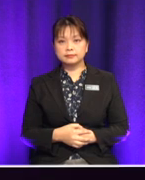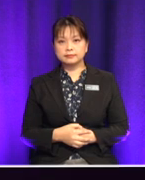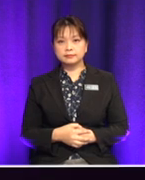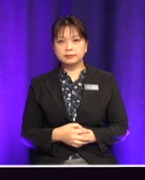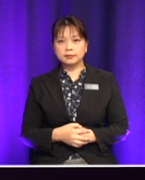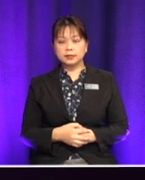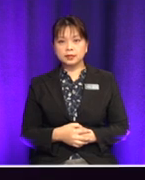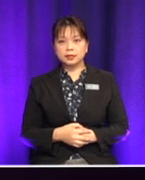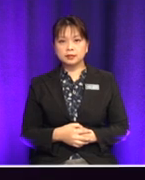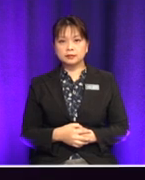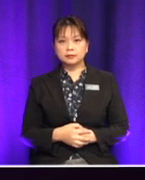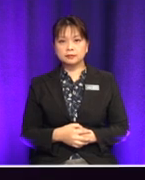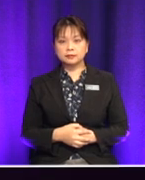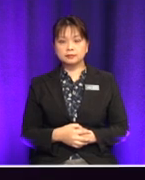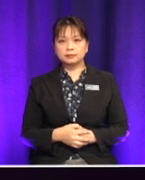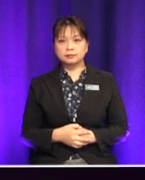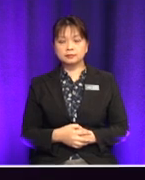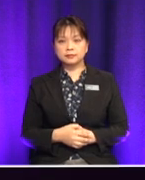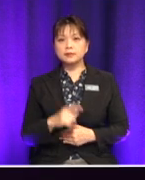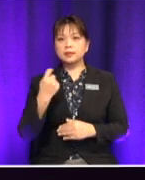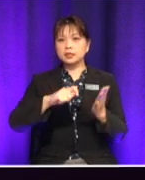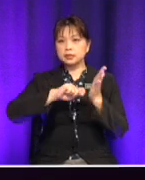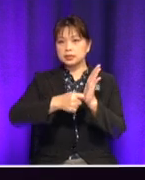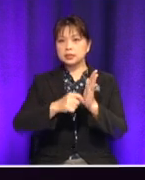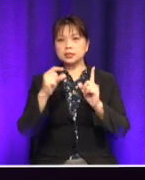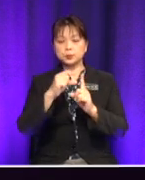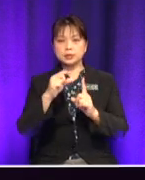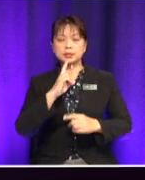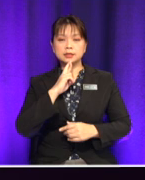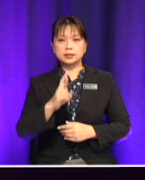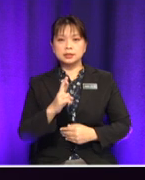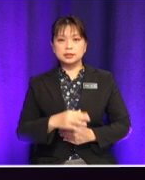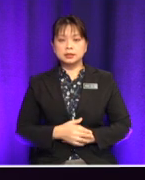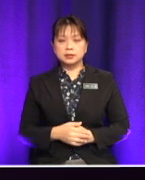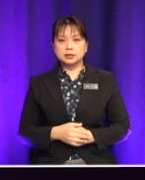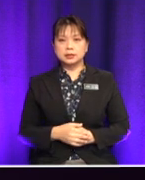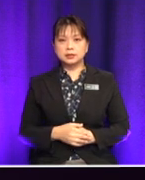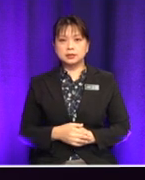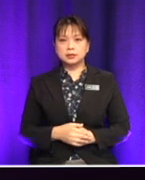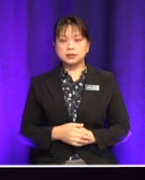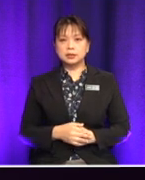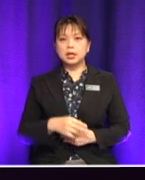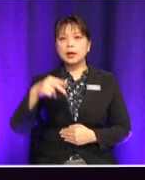Fatin? The keywords are Petronas